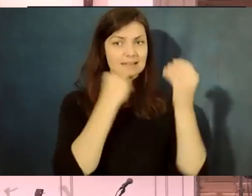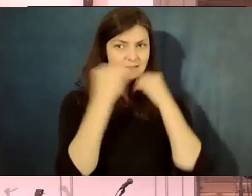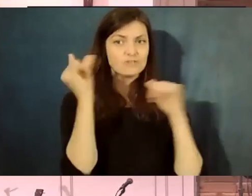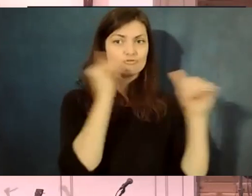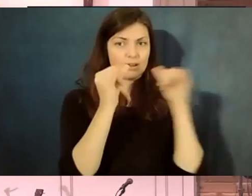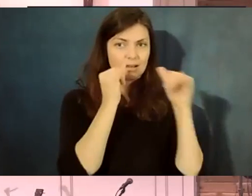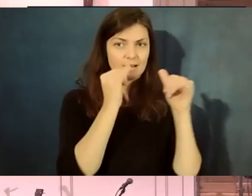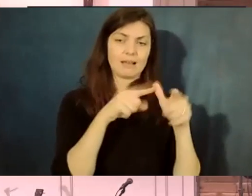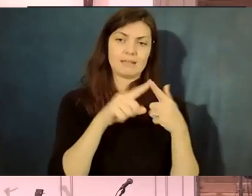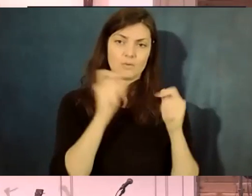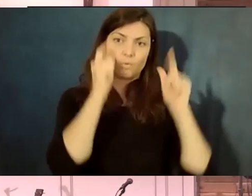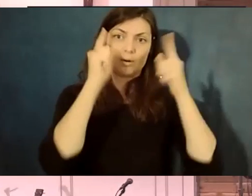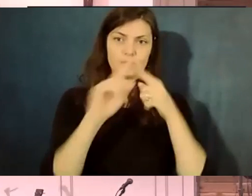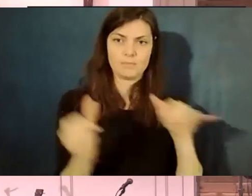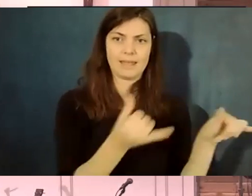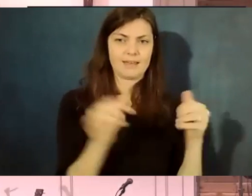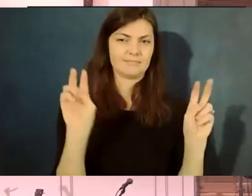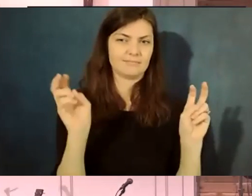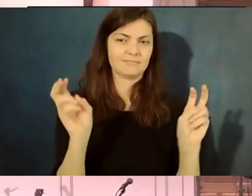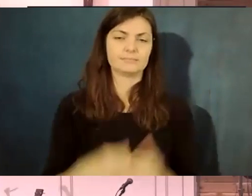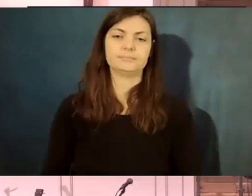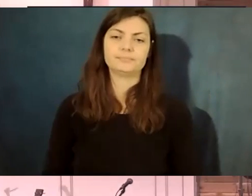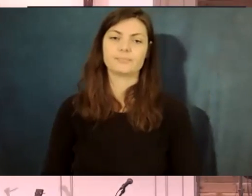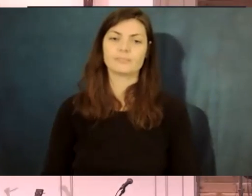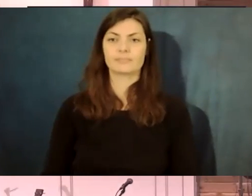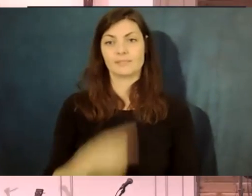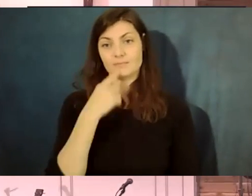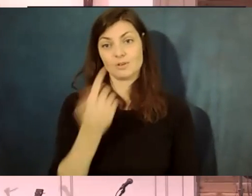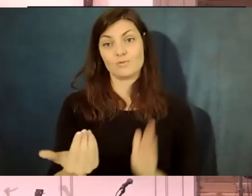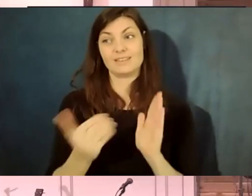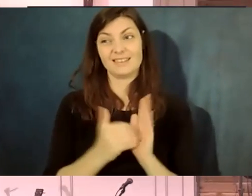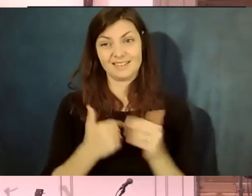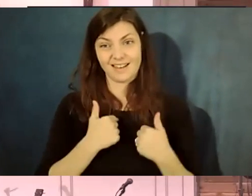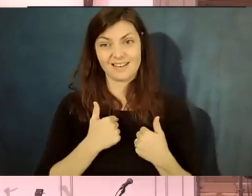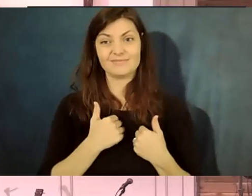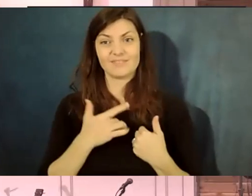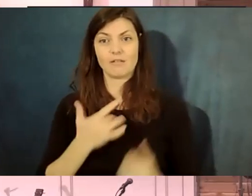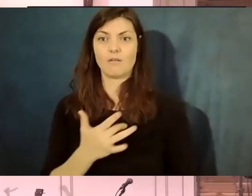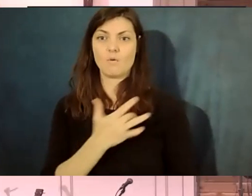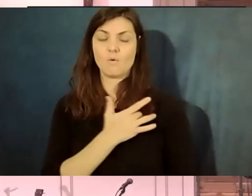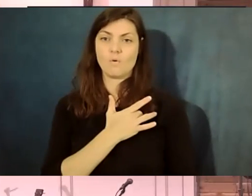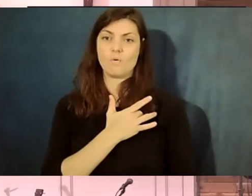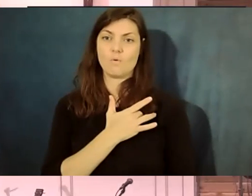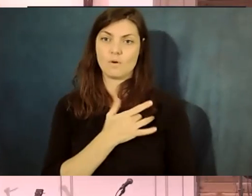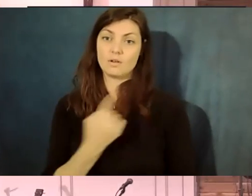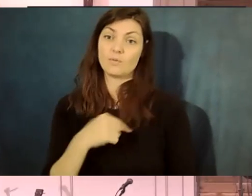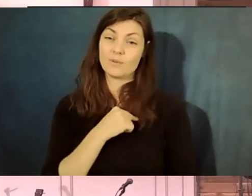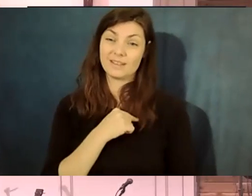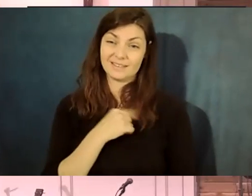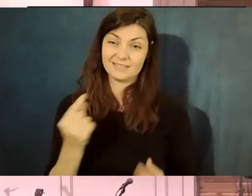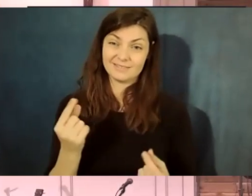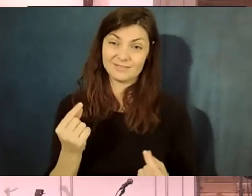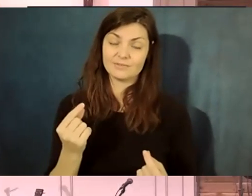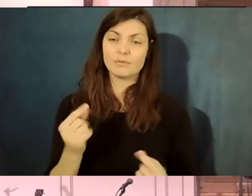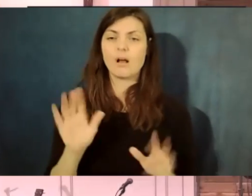I'm going to tell you something that I was convicted of again. Not the first time, but again. We take sin way too